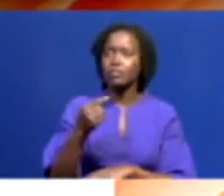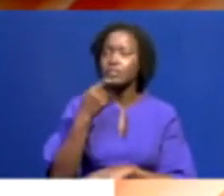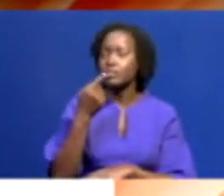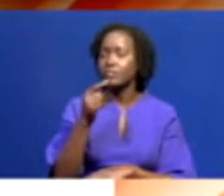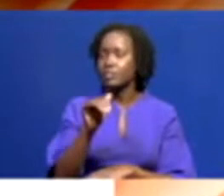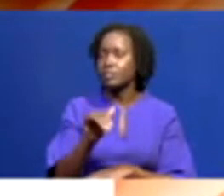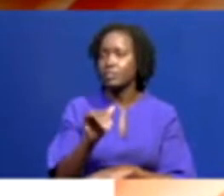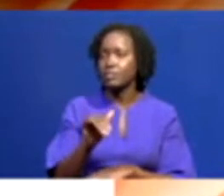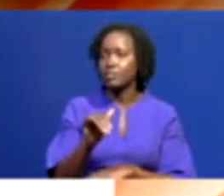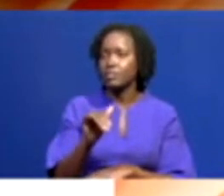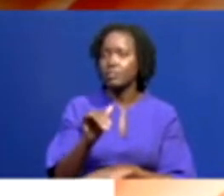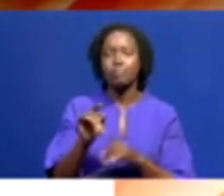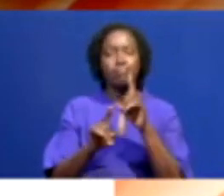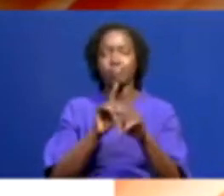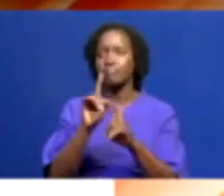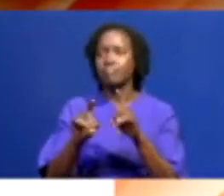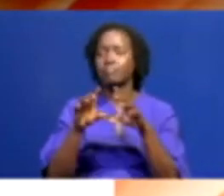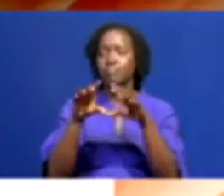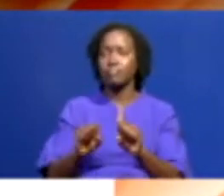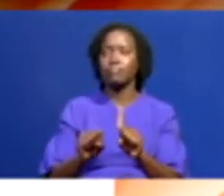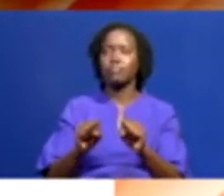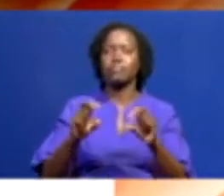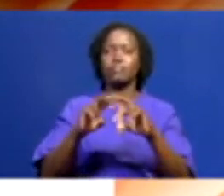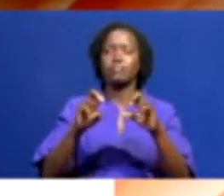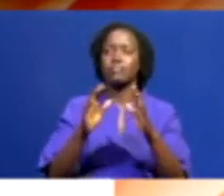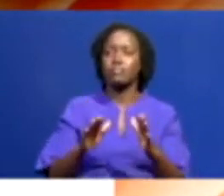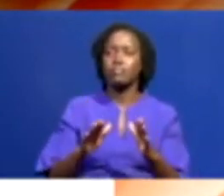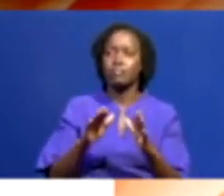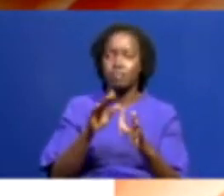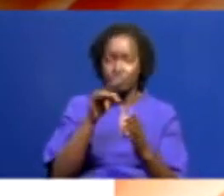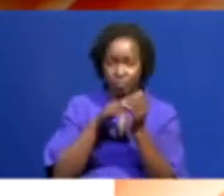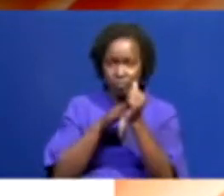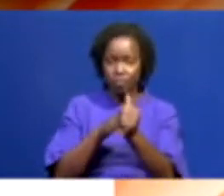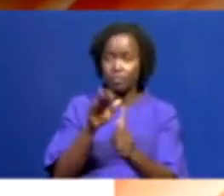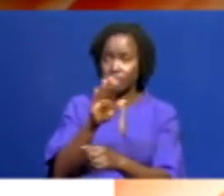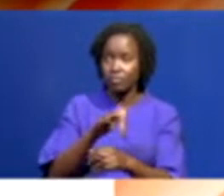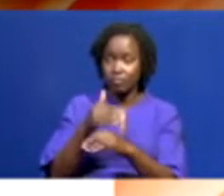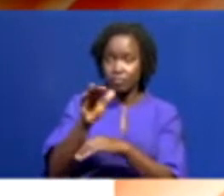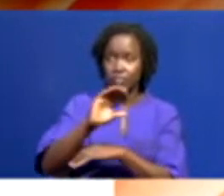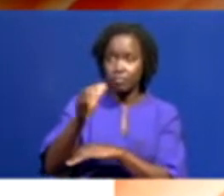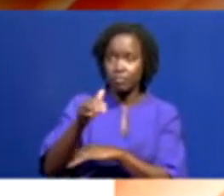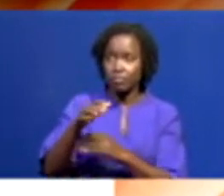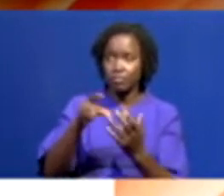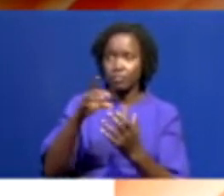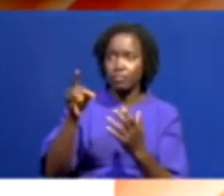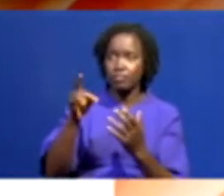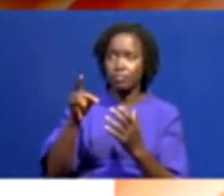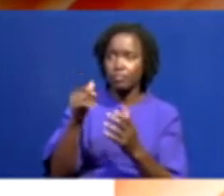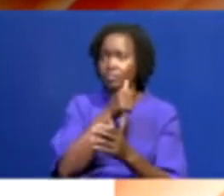says inquiries and bookings by investors point to areas out of town and preferably